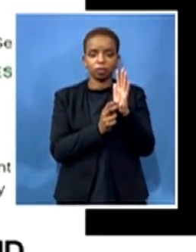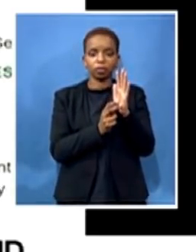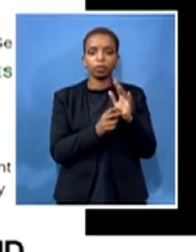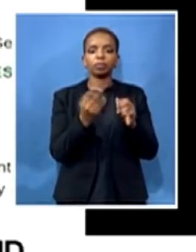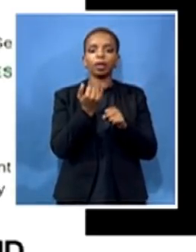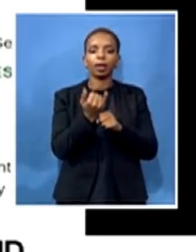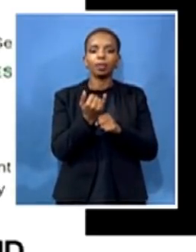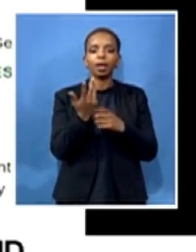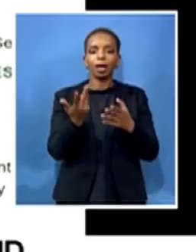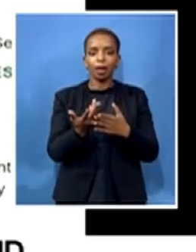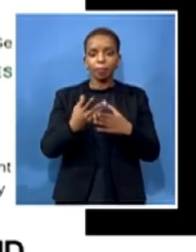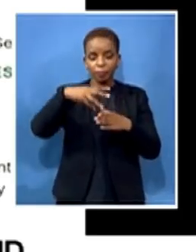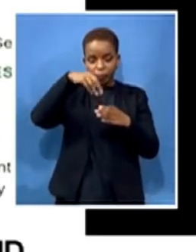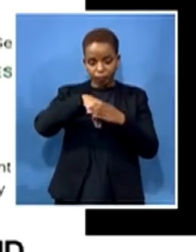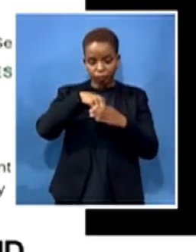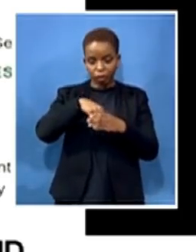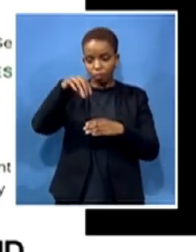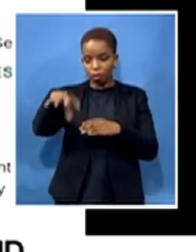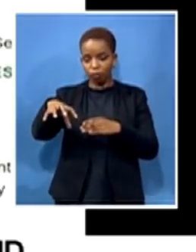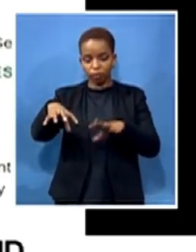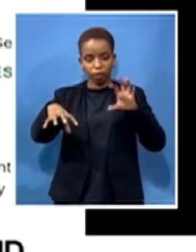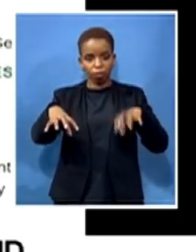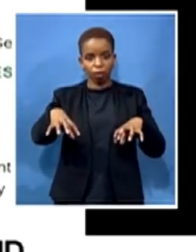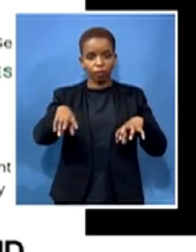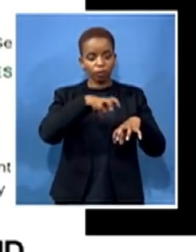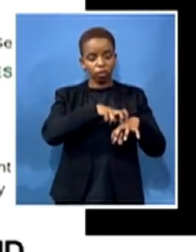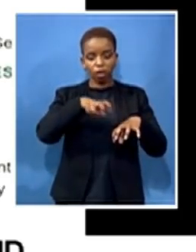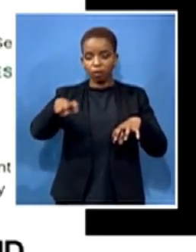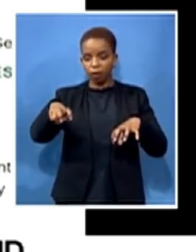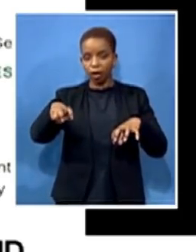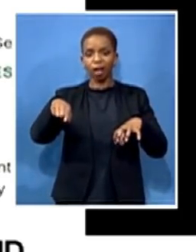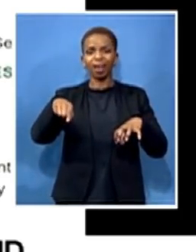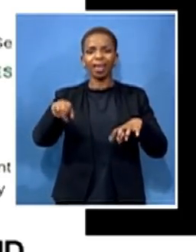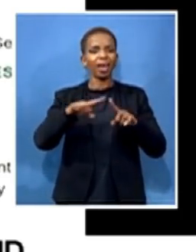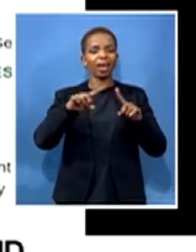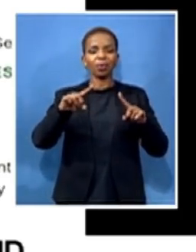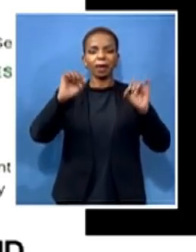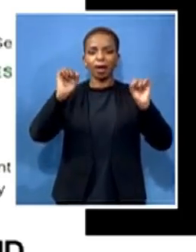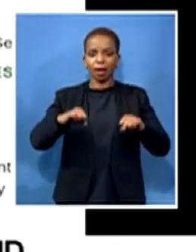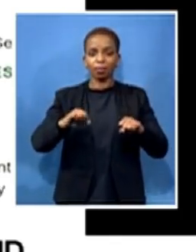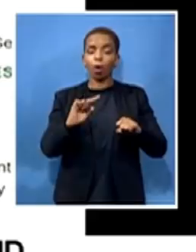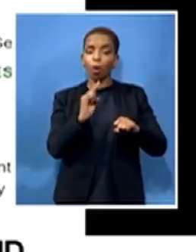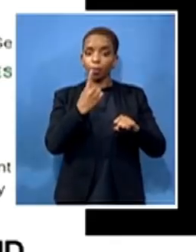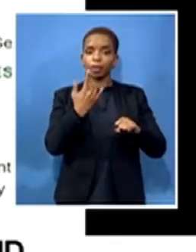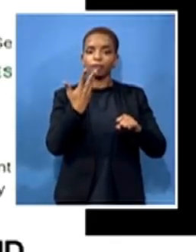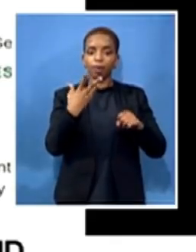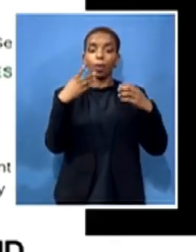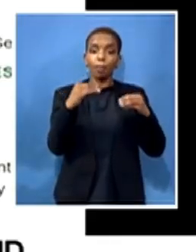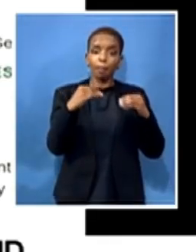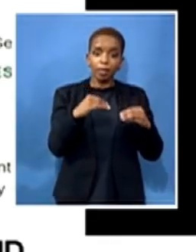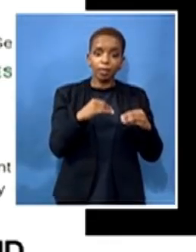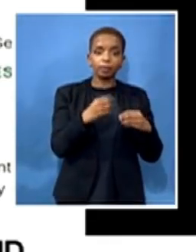yet allowed except for business, now that business is going to be open, and